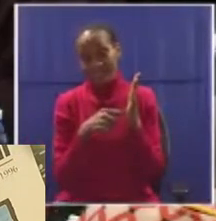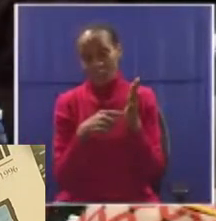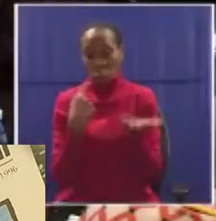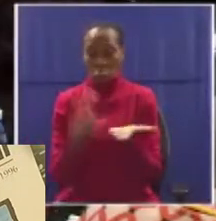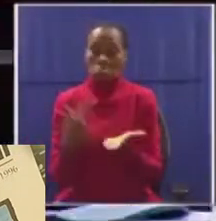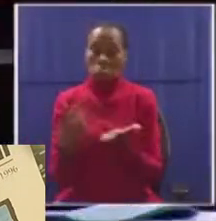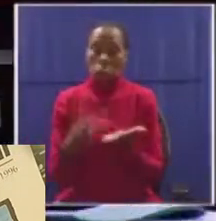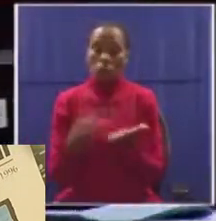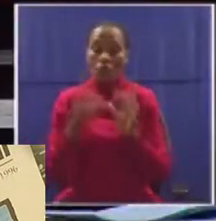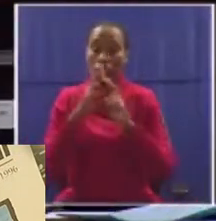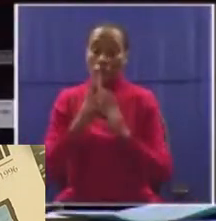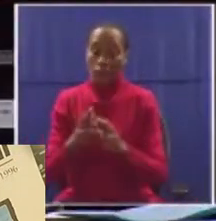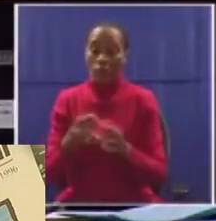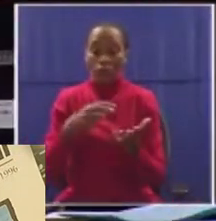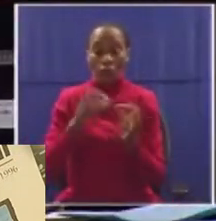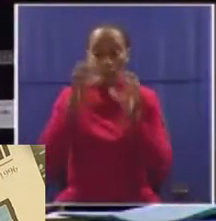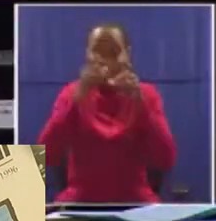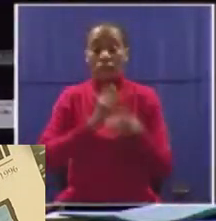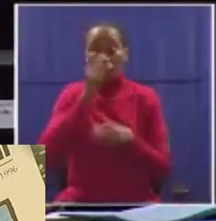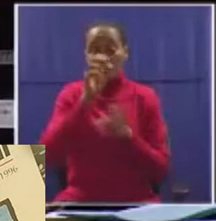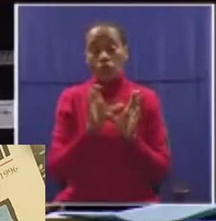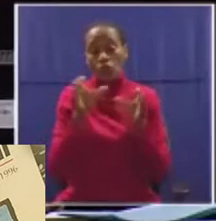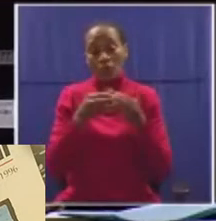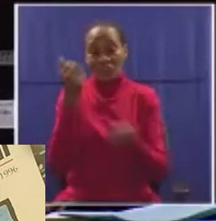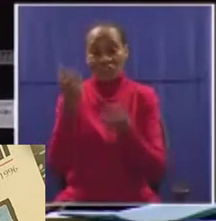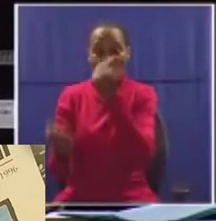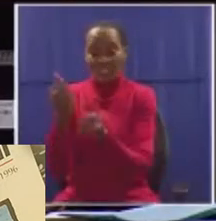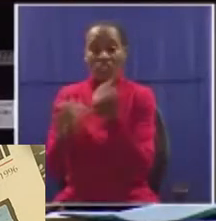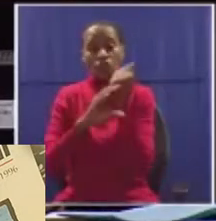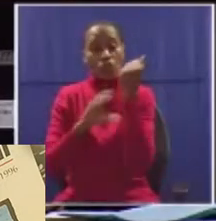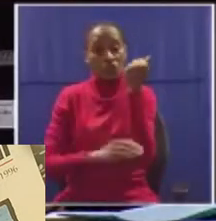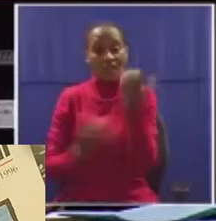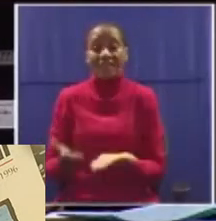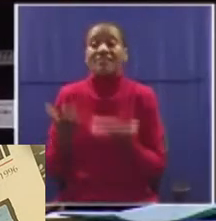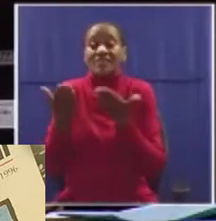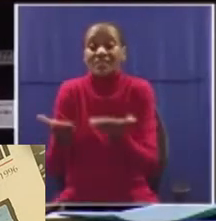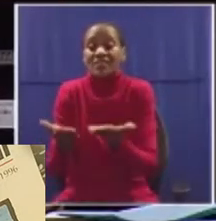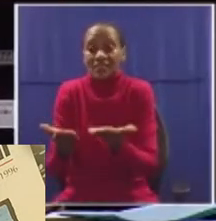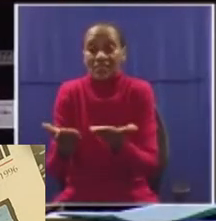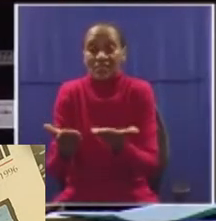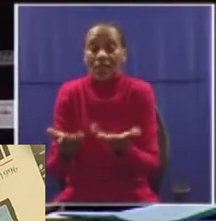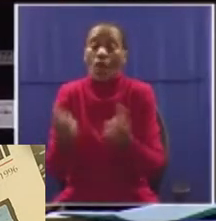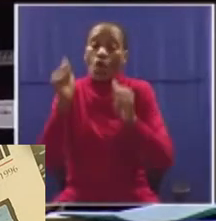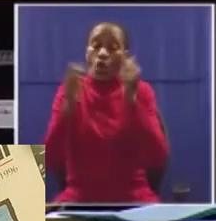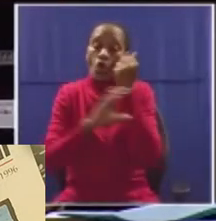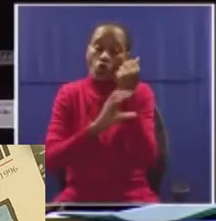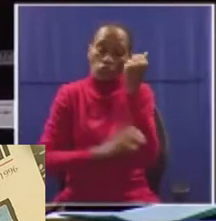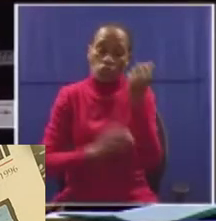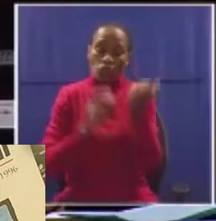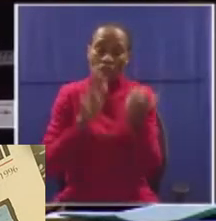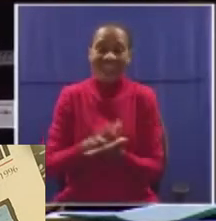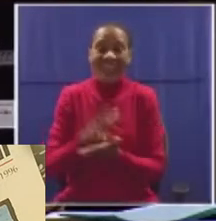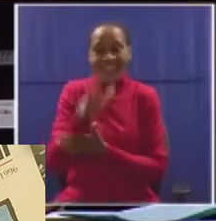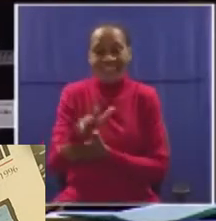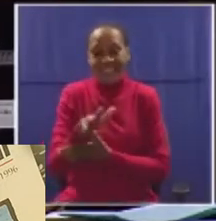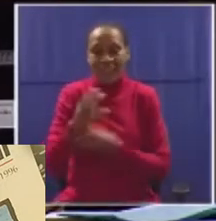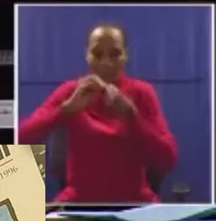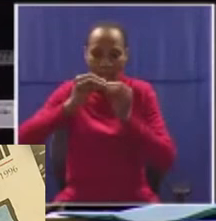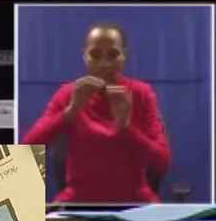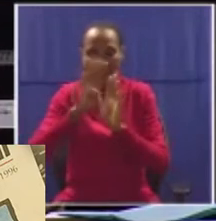consideration of report of portfolio committee on Justice and Correctional Services on Constitution 18th Amendment